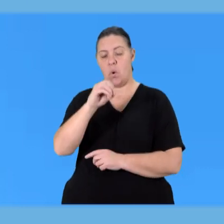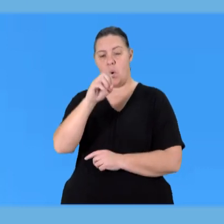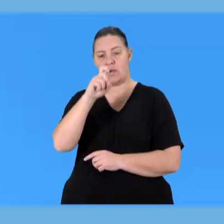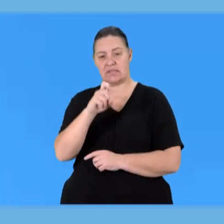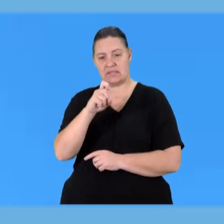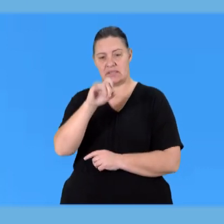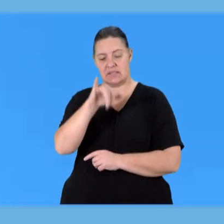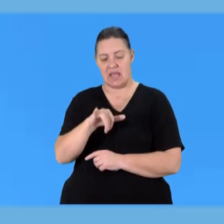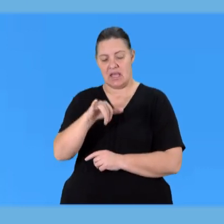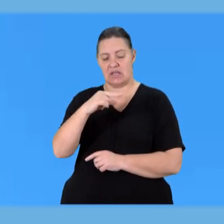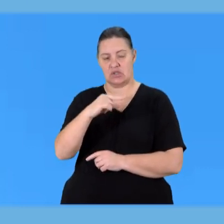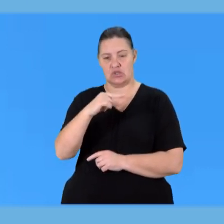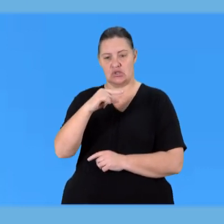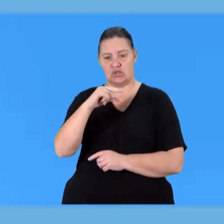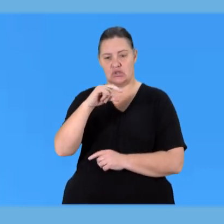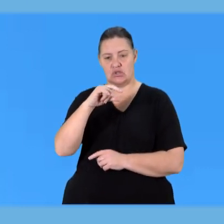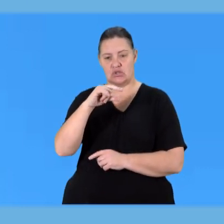plus oxygen